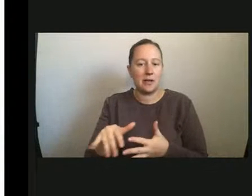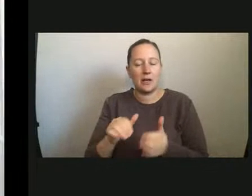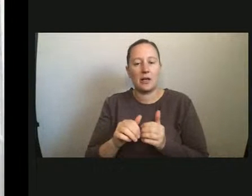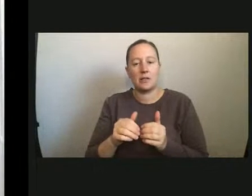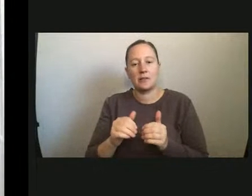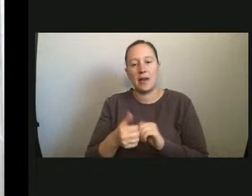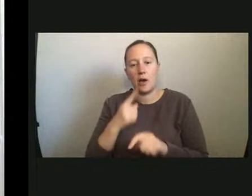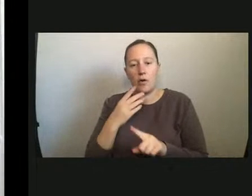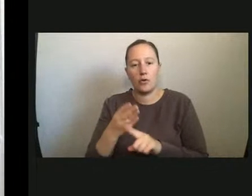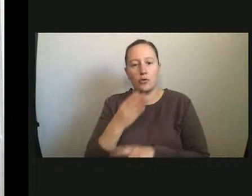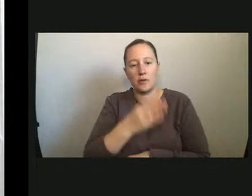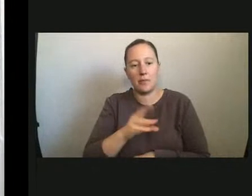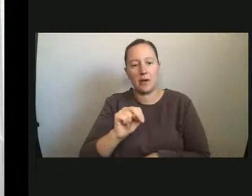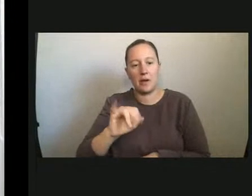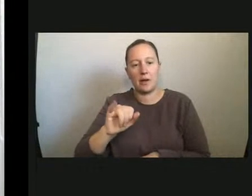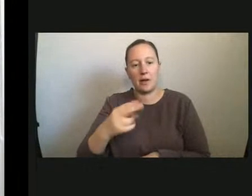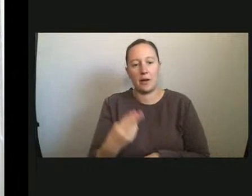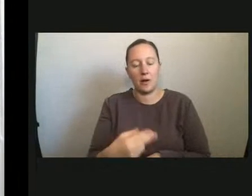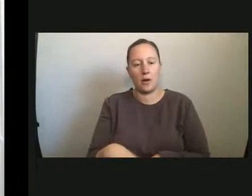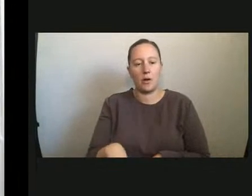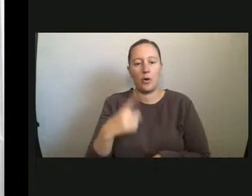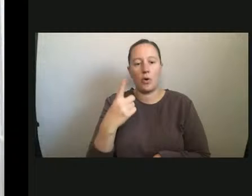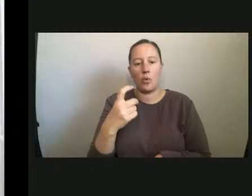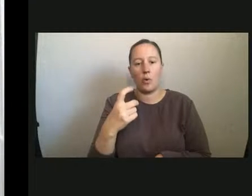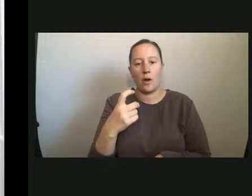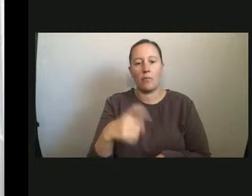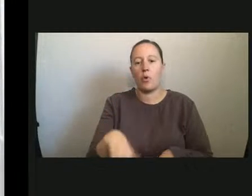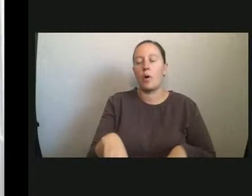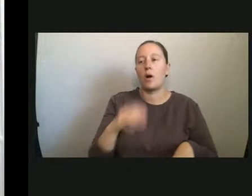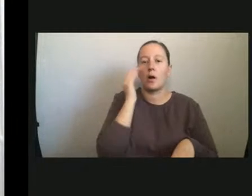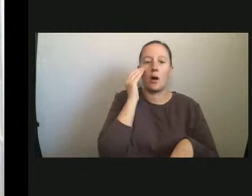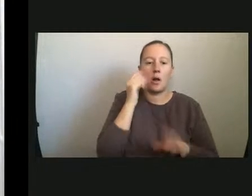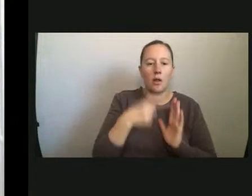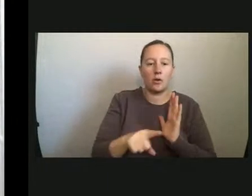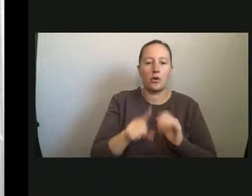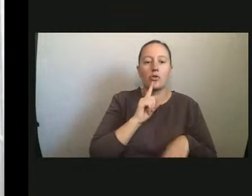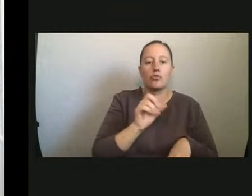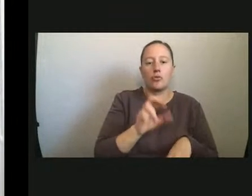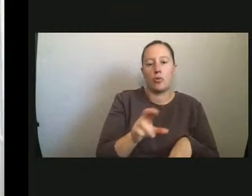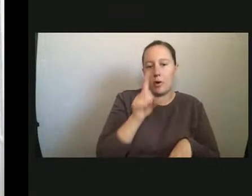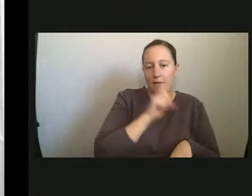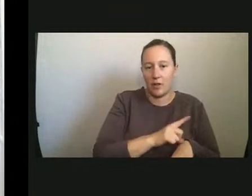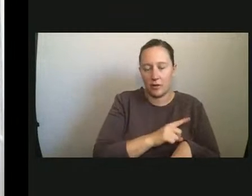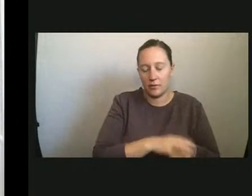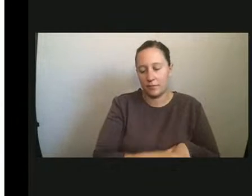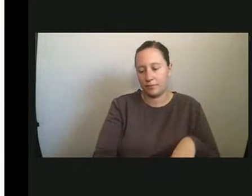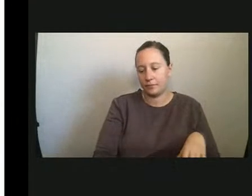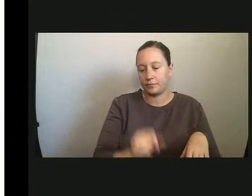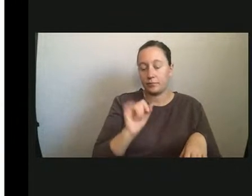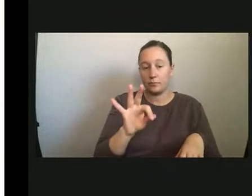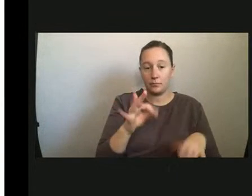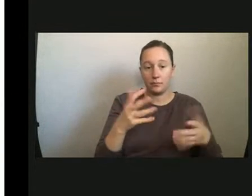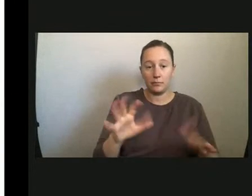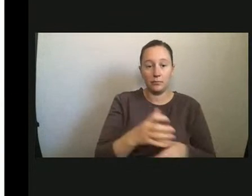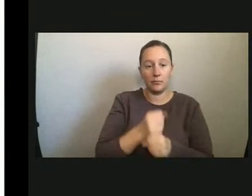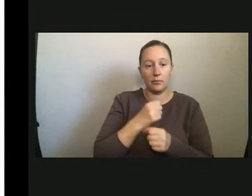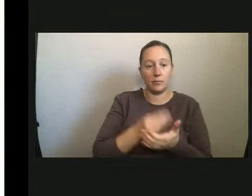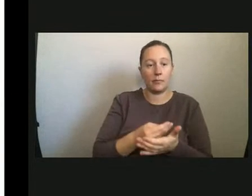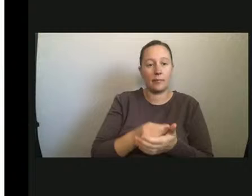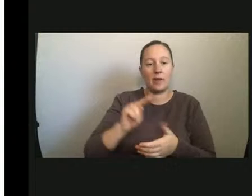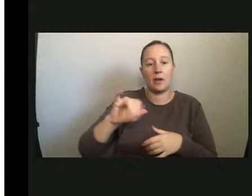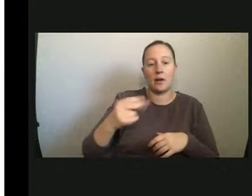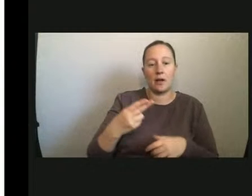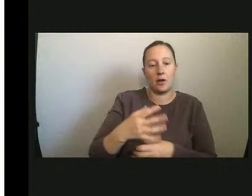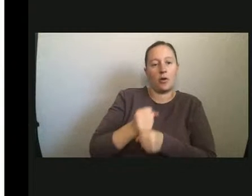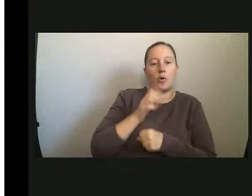NIH. Okay, let's do one last knowledge check. This is a true or false question. If funded, NIH recipients